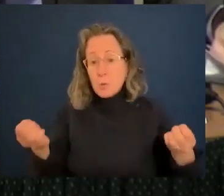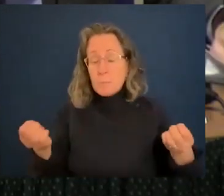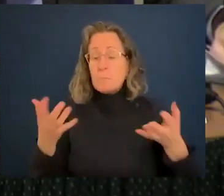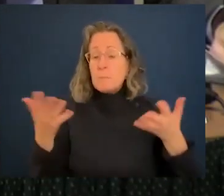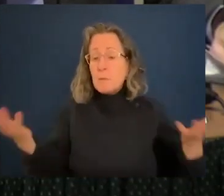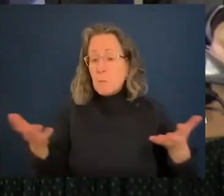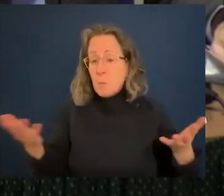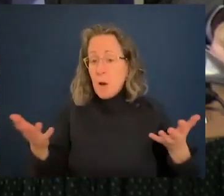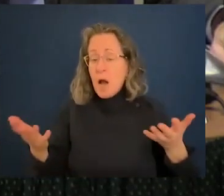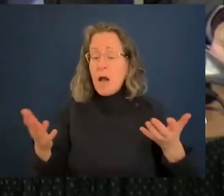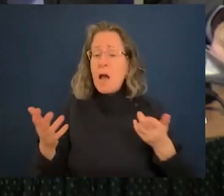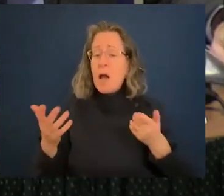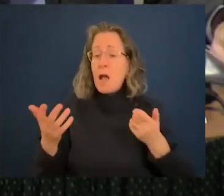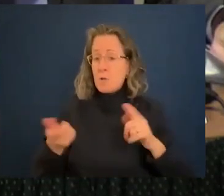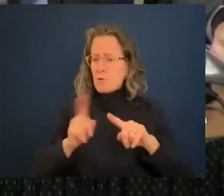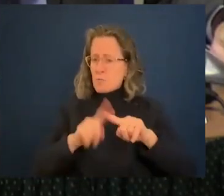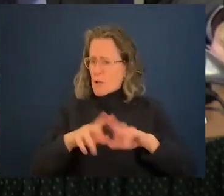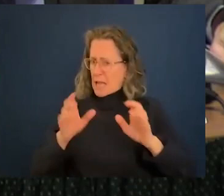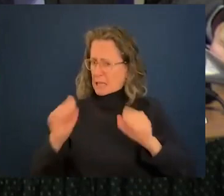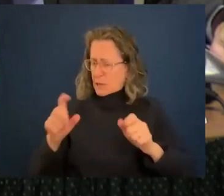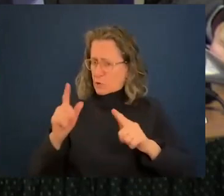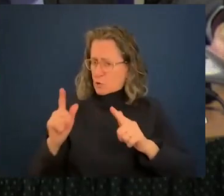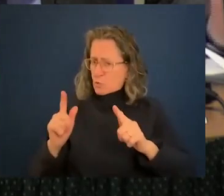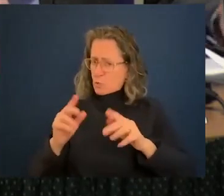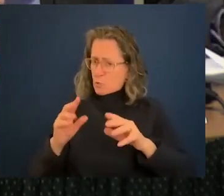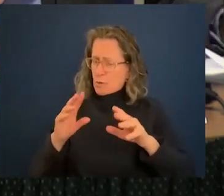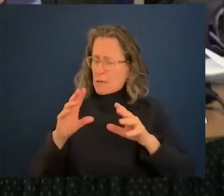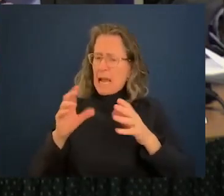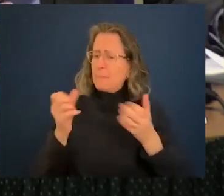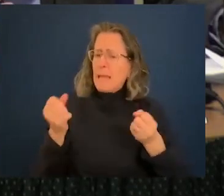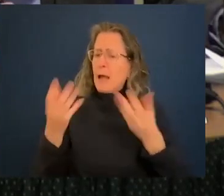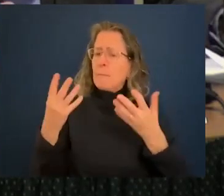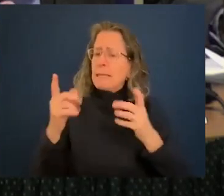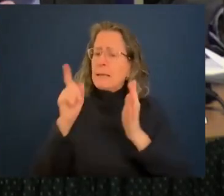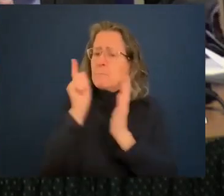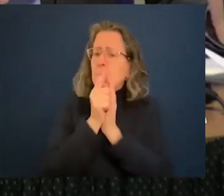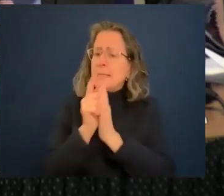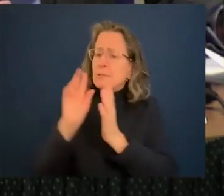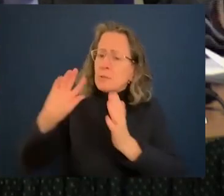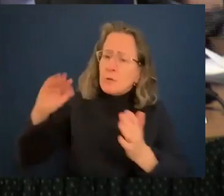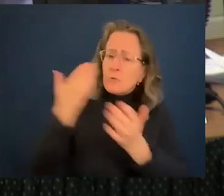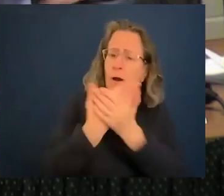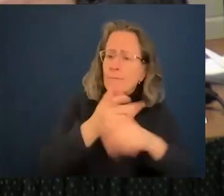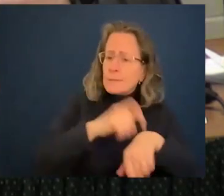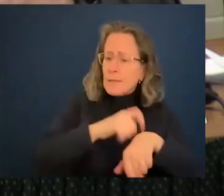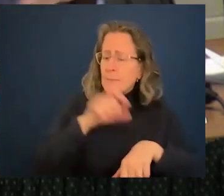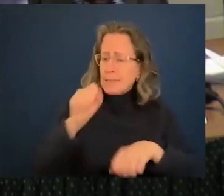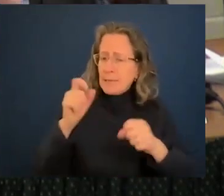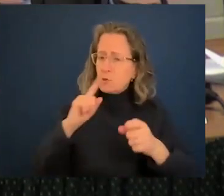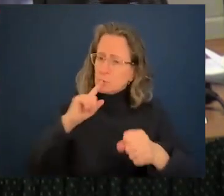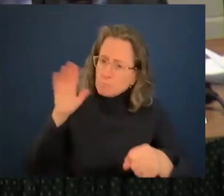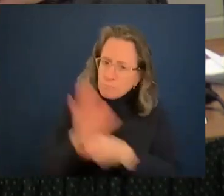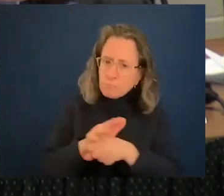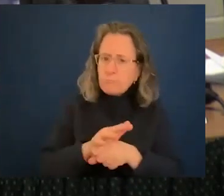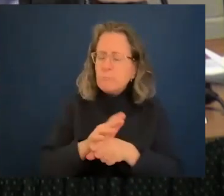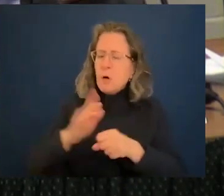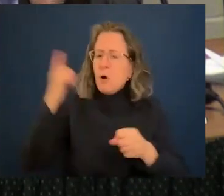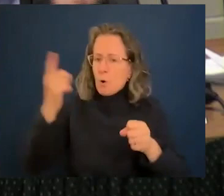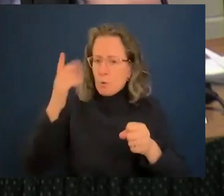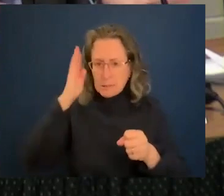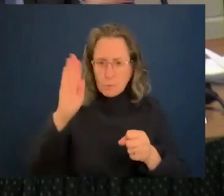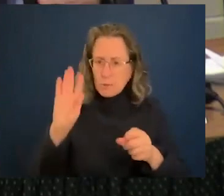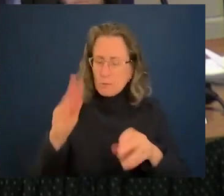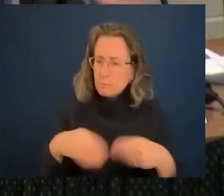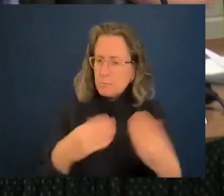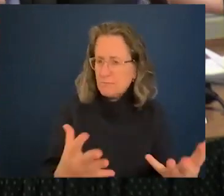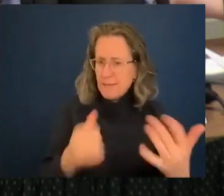reliability could the town count on that could then factor into a decision once you had costs about you know what